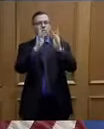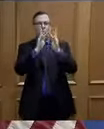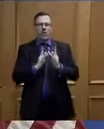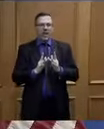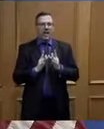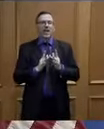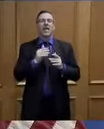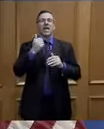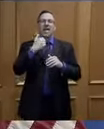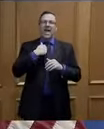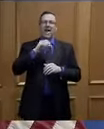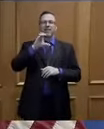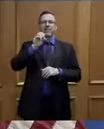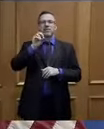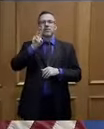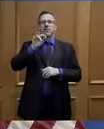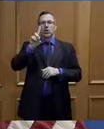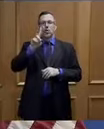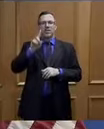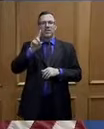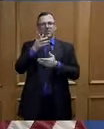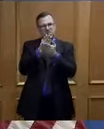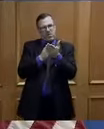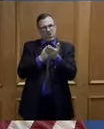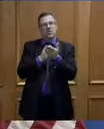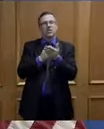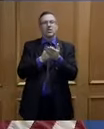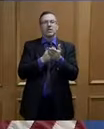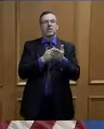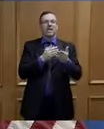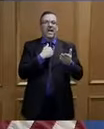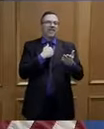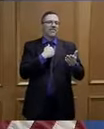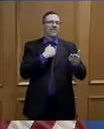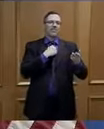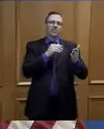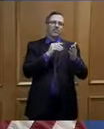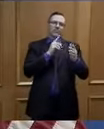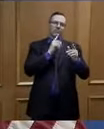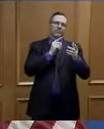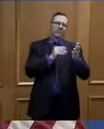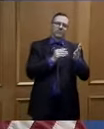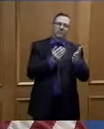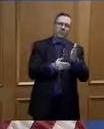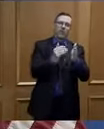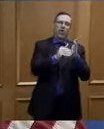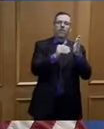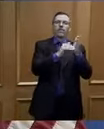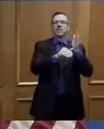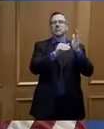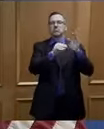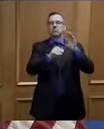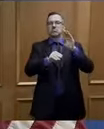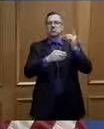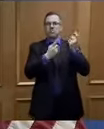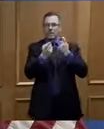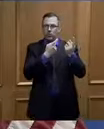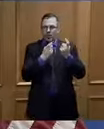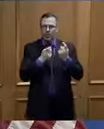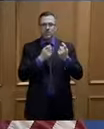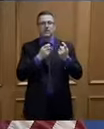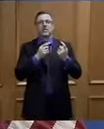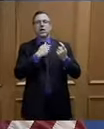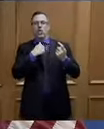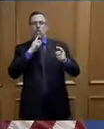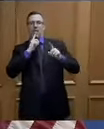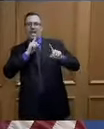COVID component of our website where it has FAQs as well as learning toolkits that districts can use to access resources that they can distribute locally. So